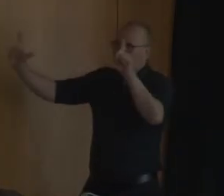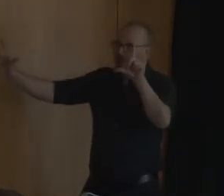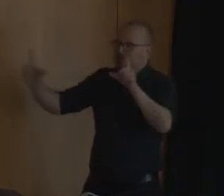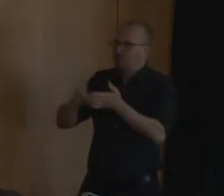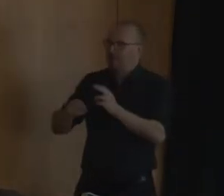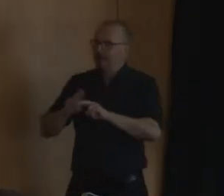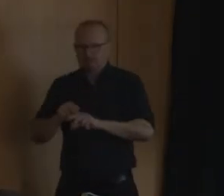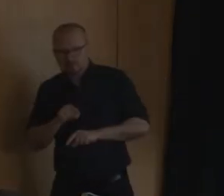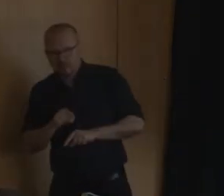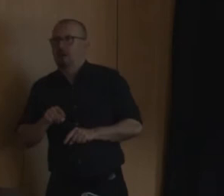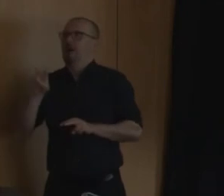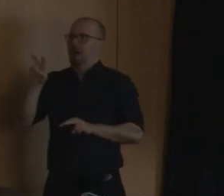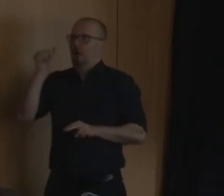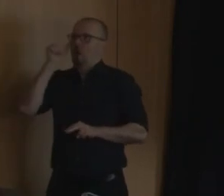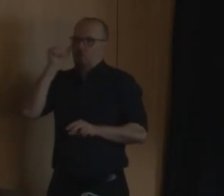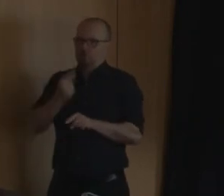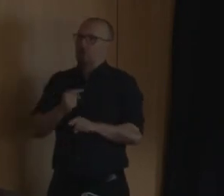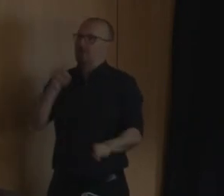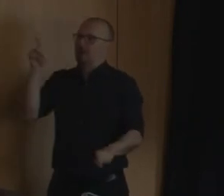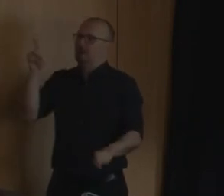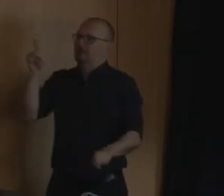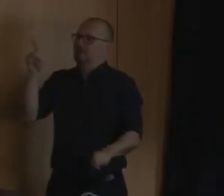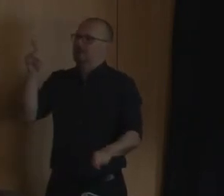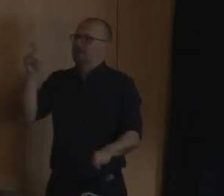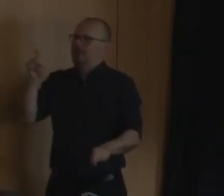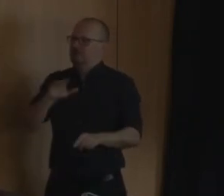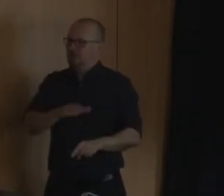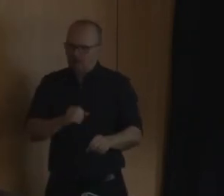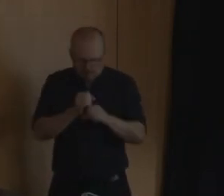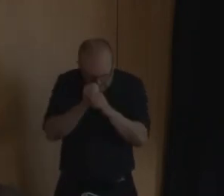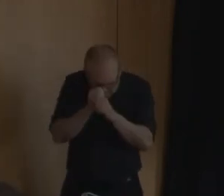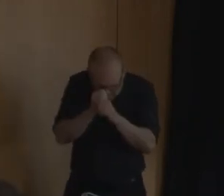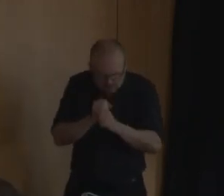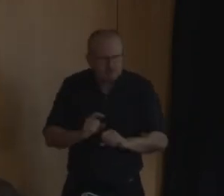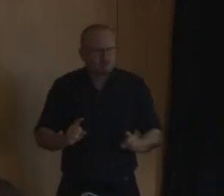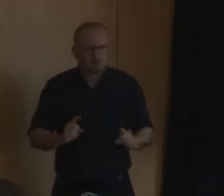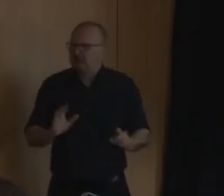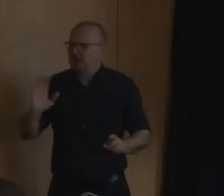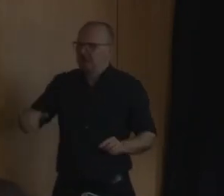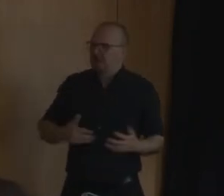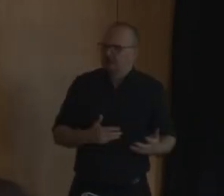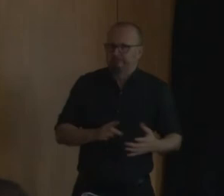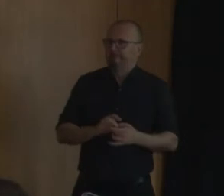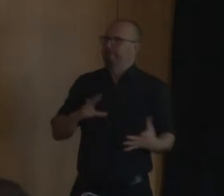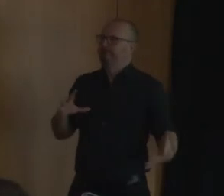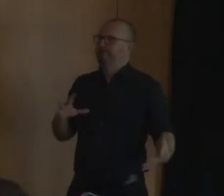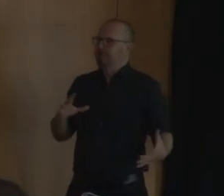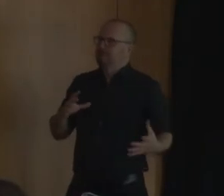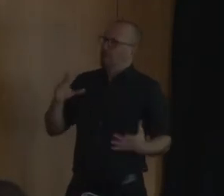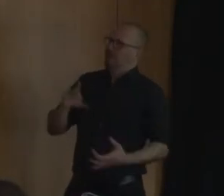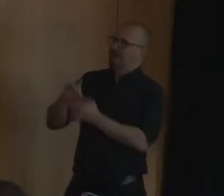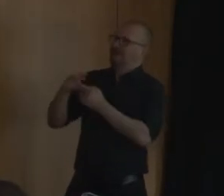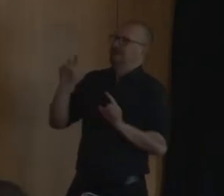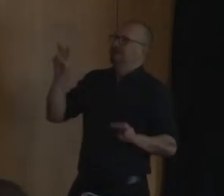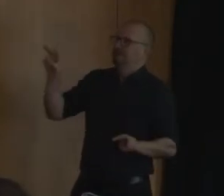Fourth principle is physical, which is closely connected to social. Now, this is about the value of play, but it's not just